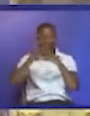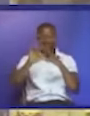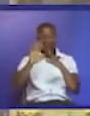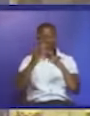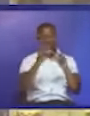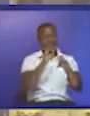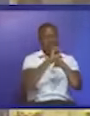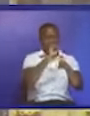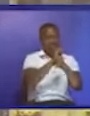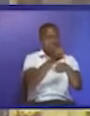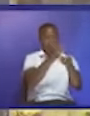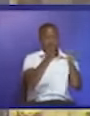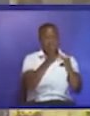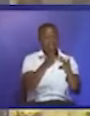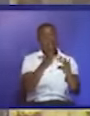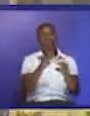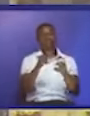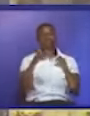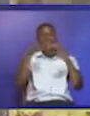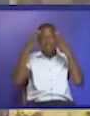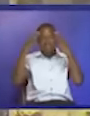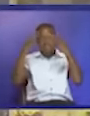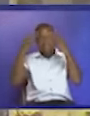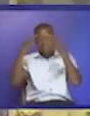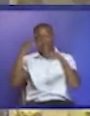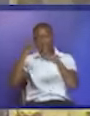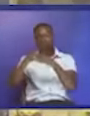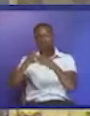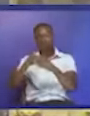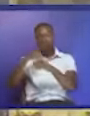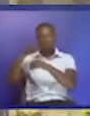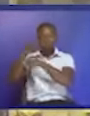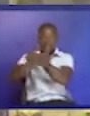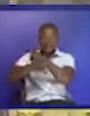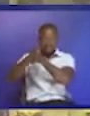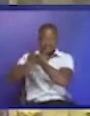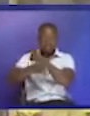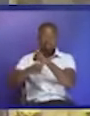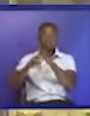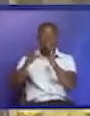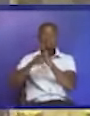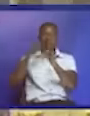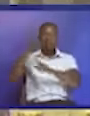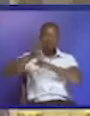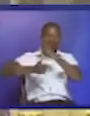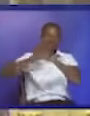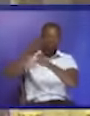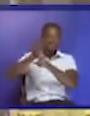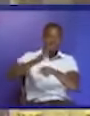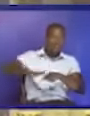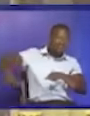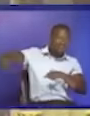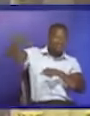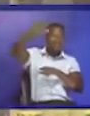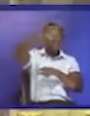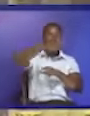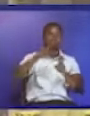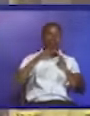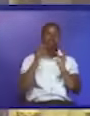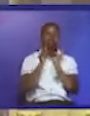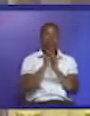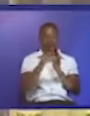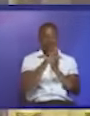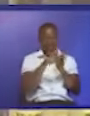organizations, the happenings around the nations and the globe entirely, to be able to bring